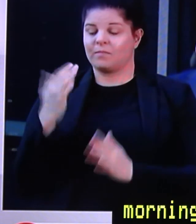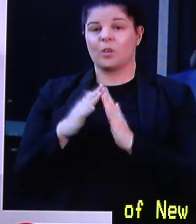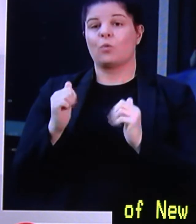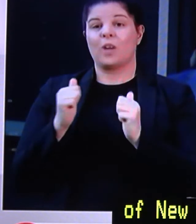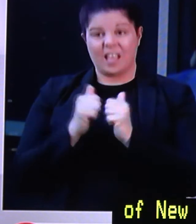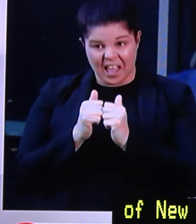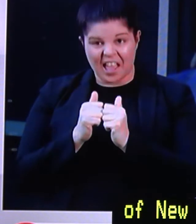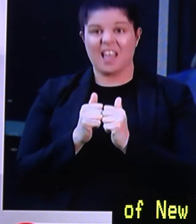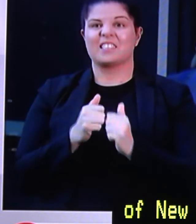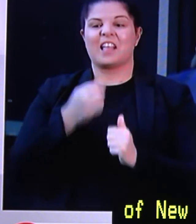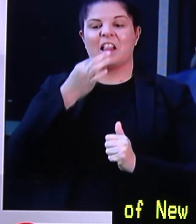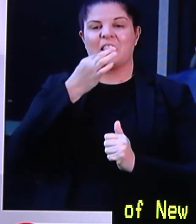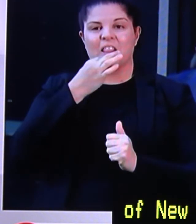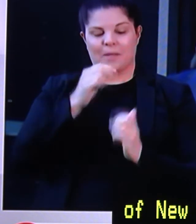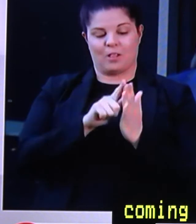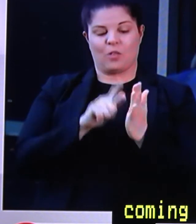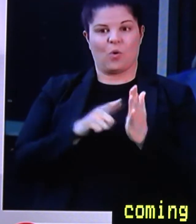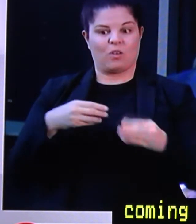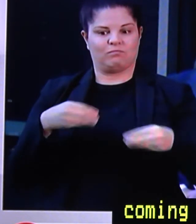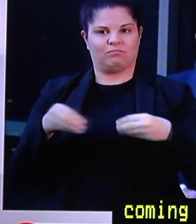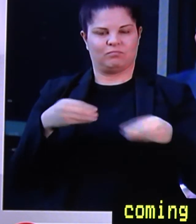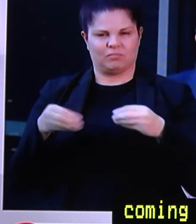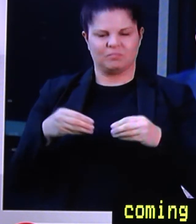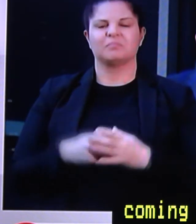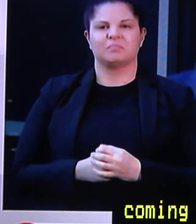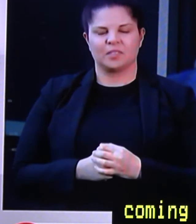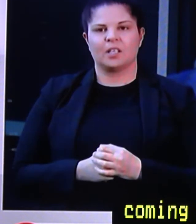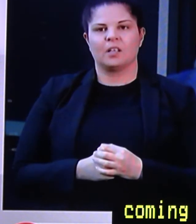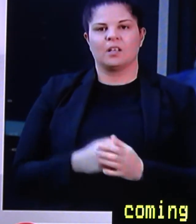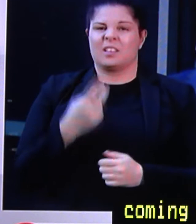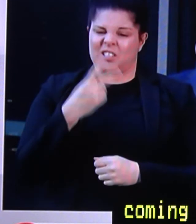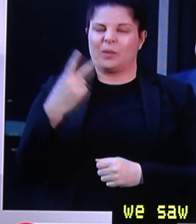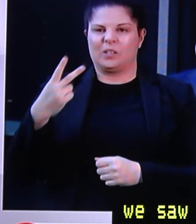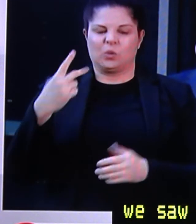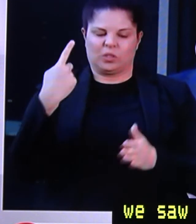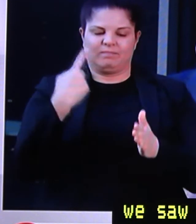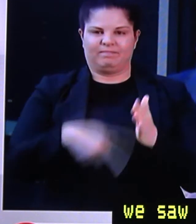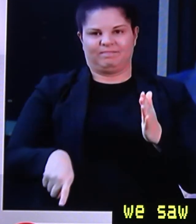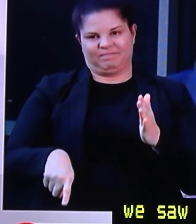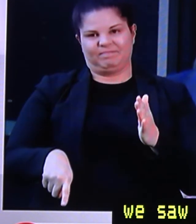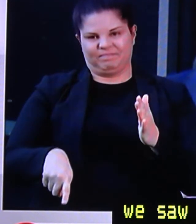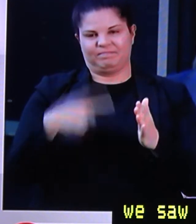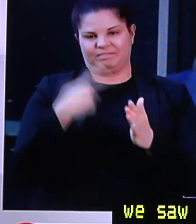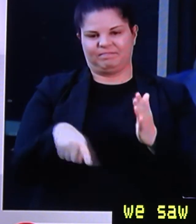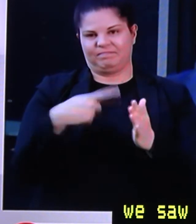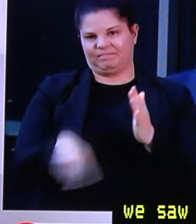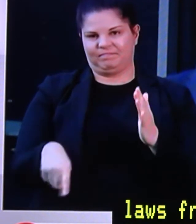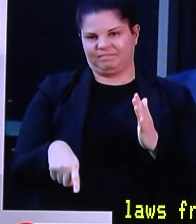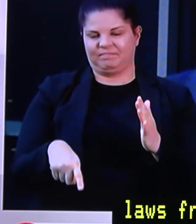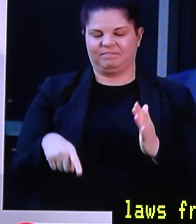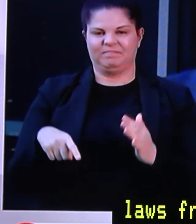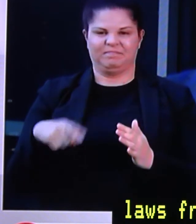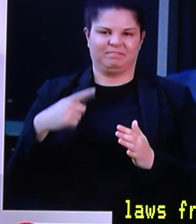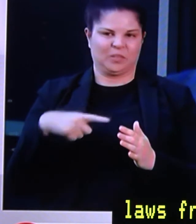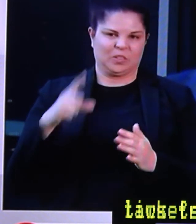in the isolation laws from Friday. There were 22 tickets issued over the 3 days. But if you go back to the previous